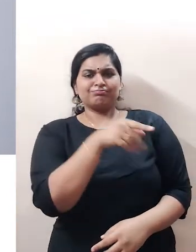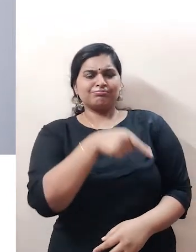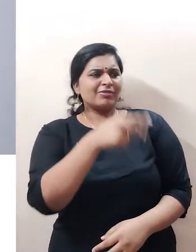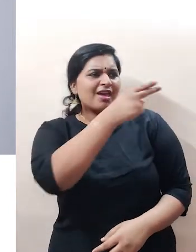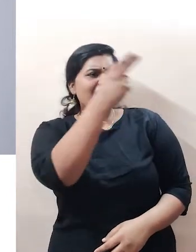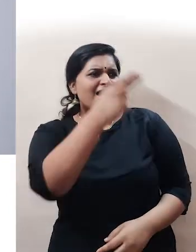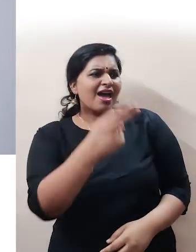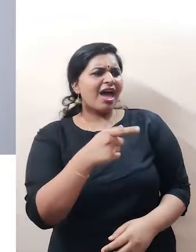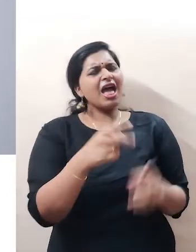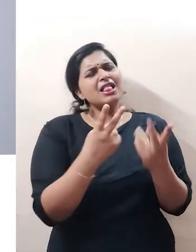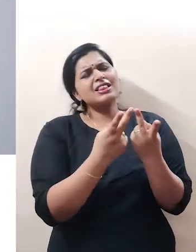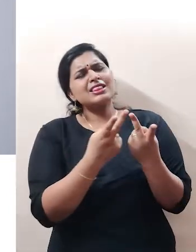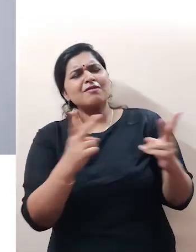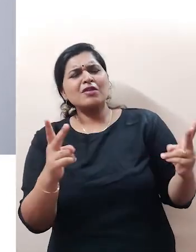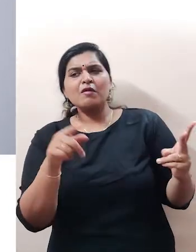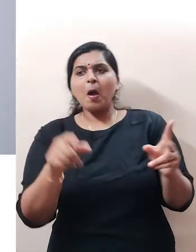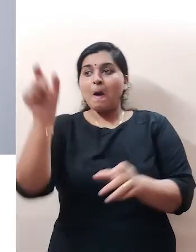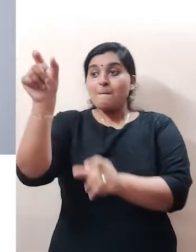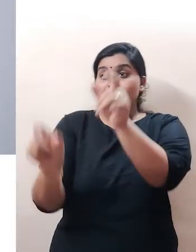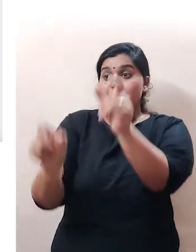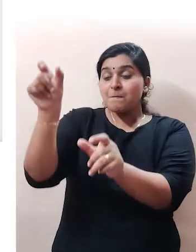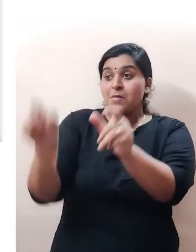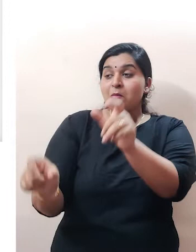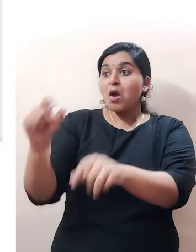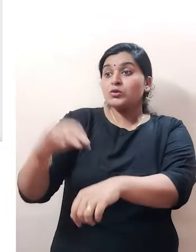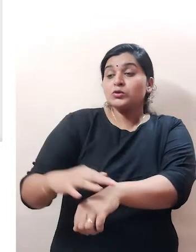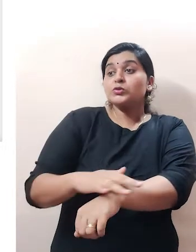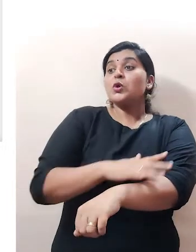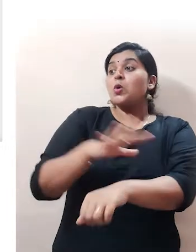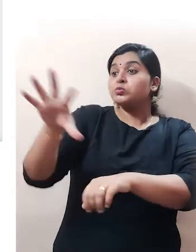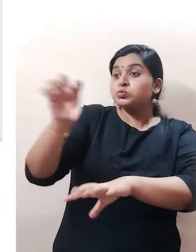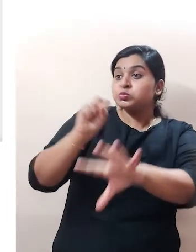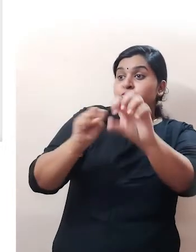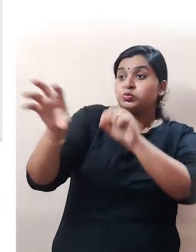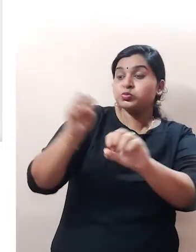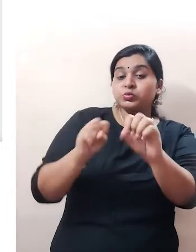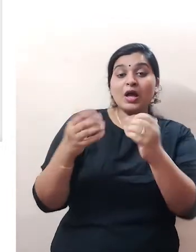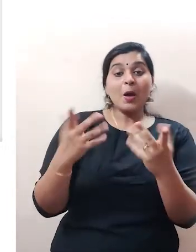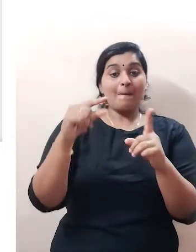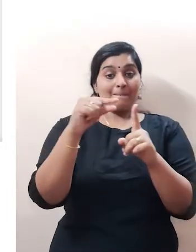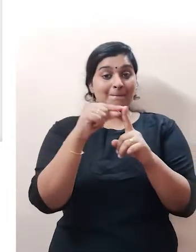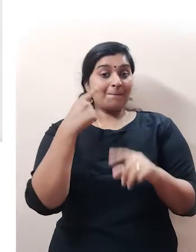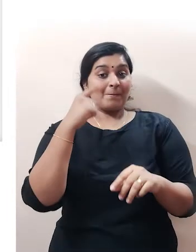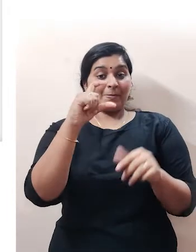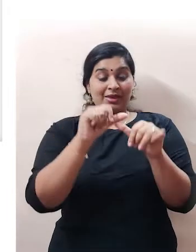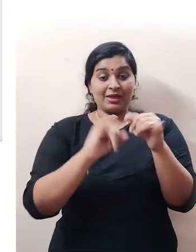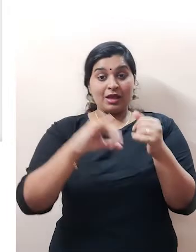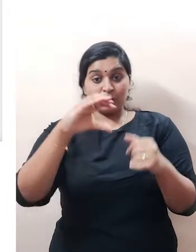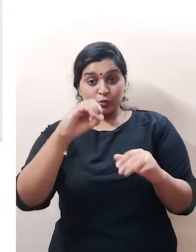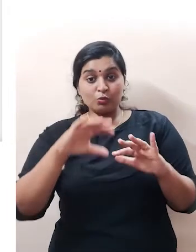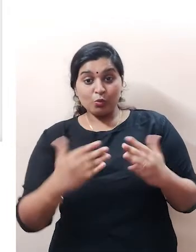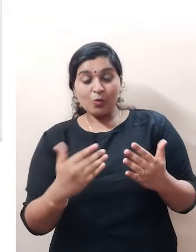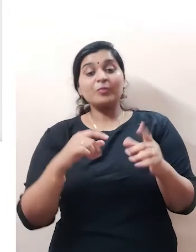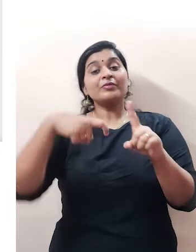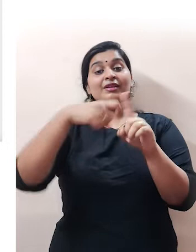stylistic idiom drew upon a wide range of influences, from the works of Picasso, Kalighat and even